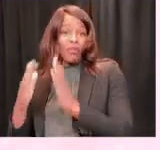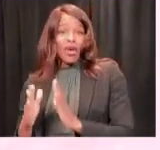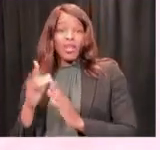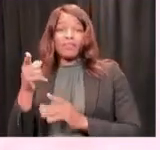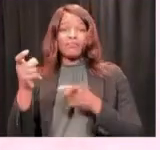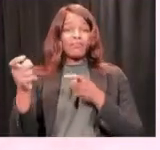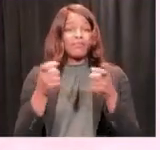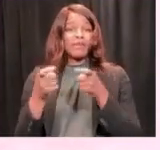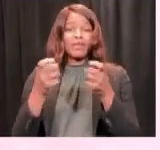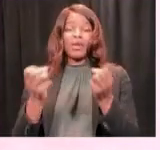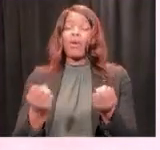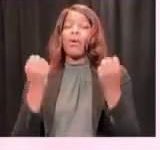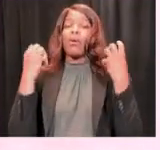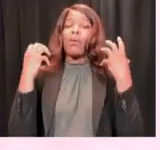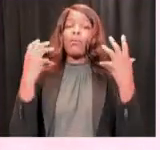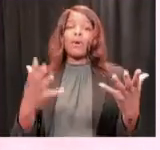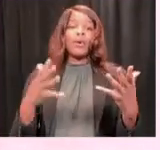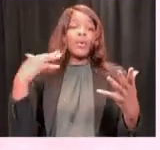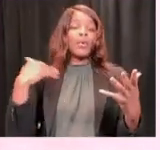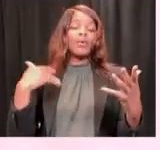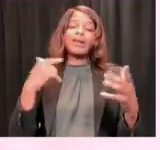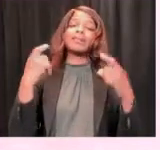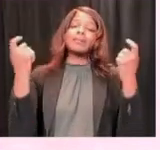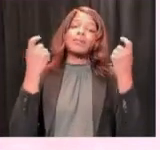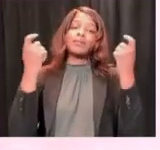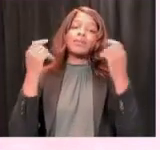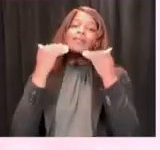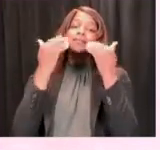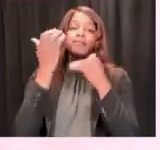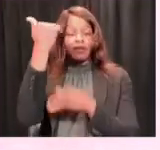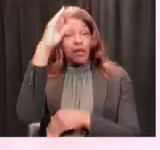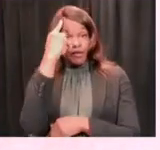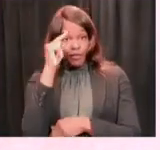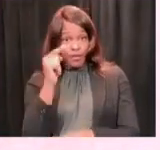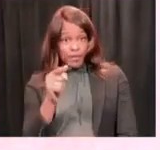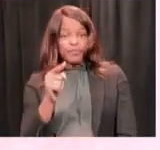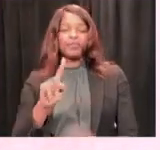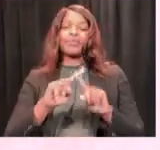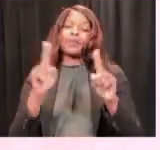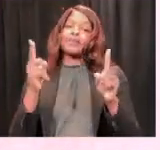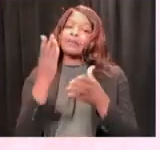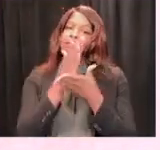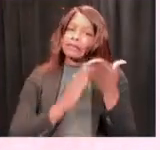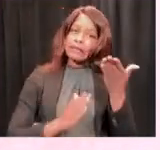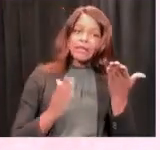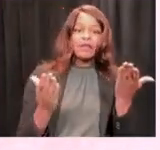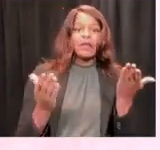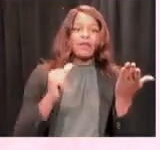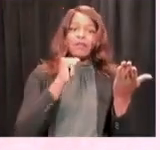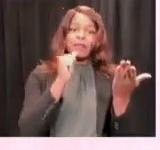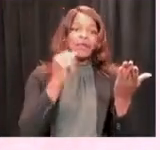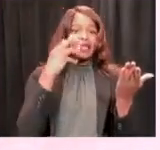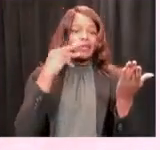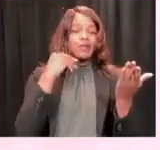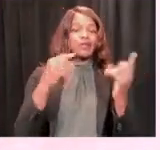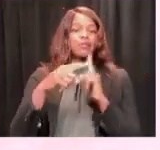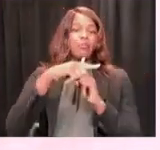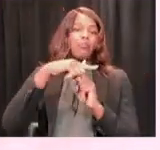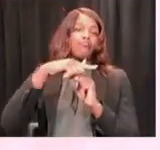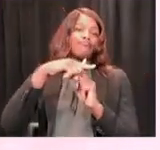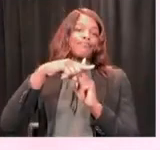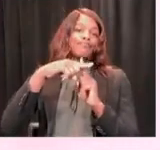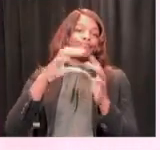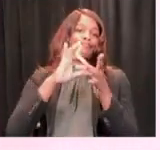much, and I celebrate you. I thank God for you. But then there are some that unfortunately have not had a positive relationship with their mothers,